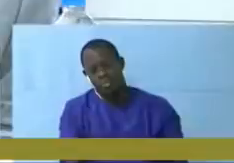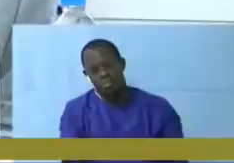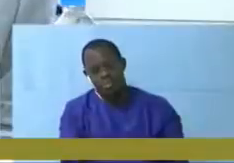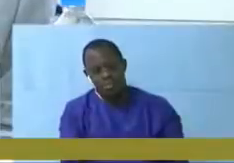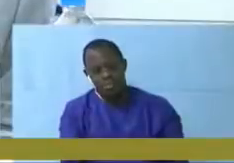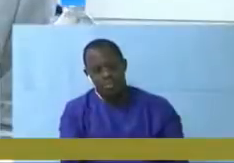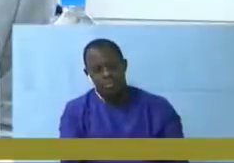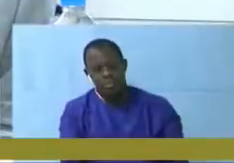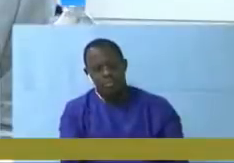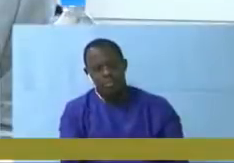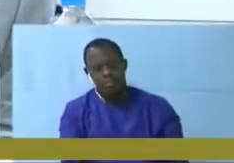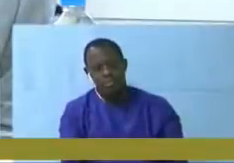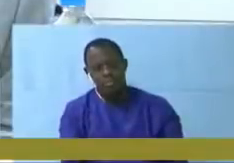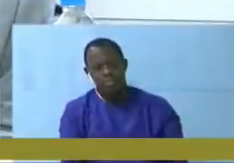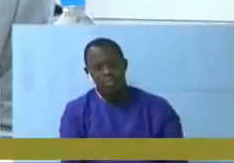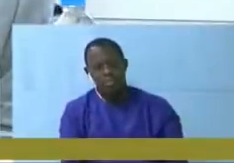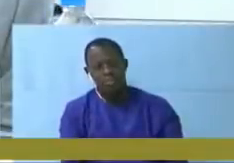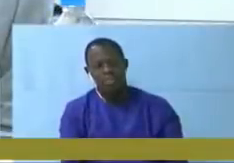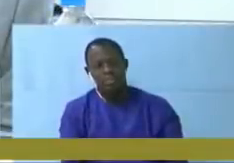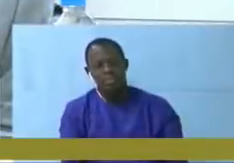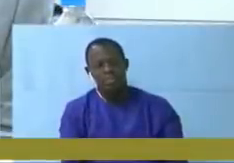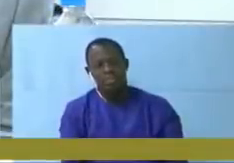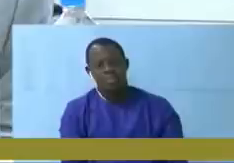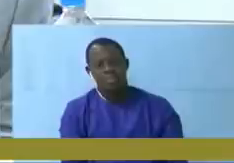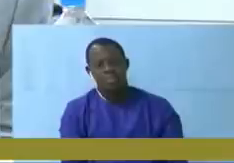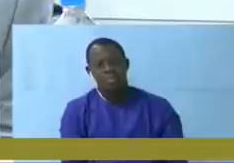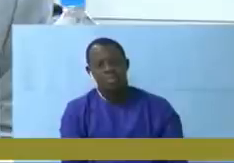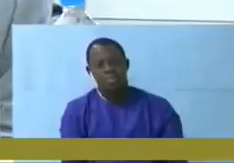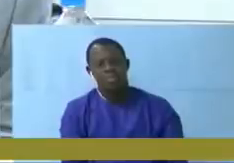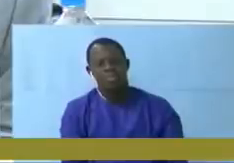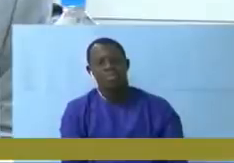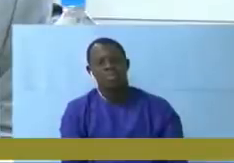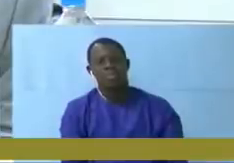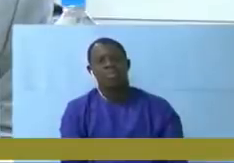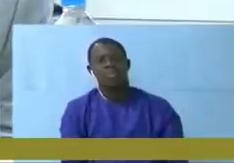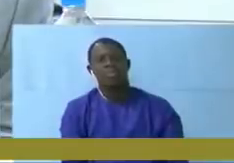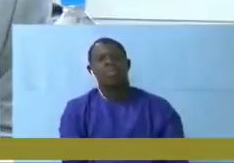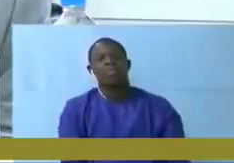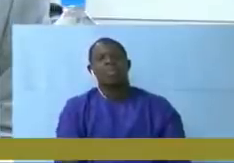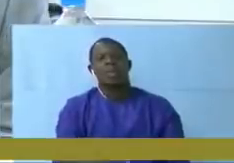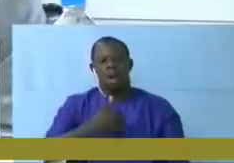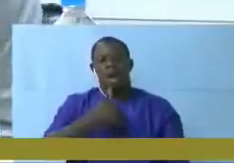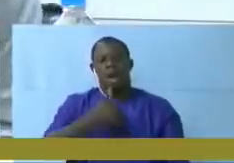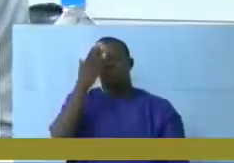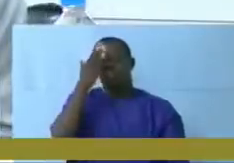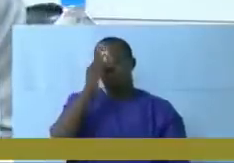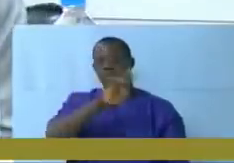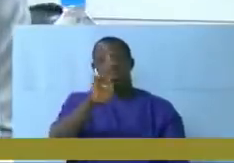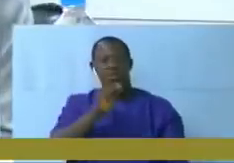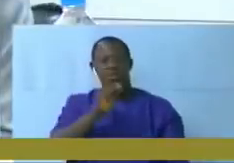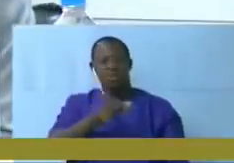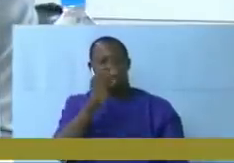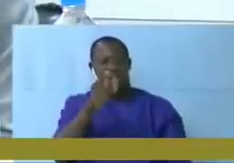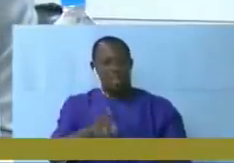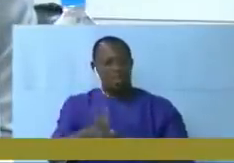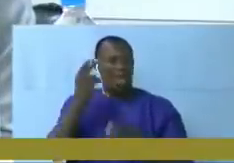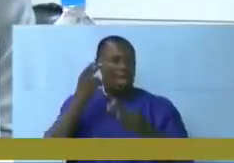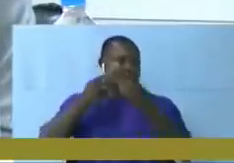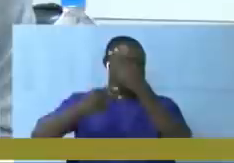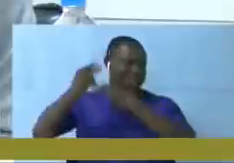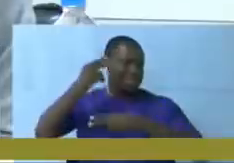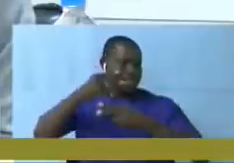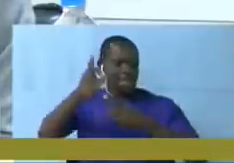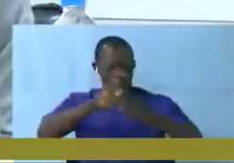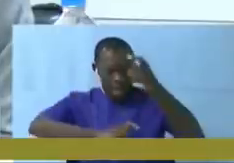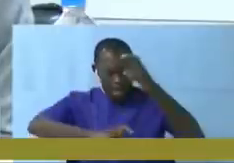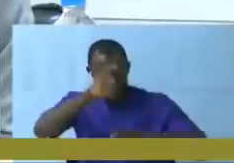I wouldn't say history repeating itself because that would make me judgmental. But I know because I was among the drafters